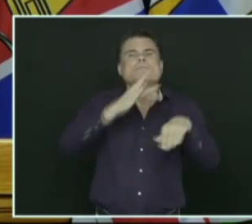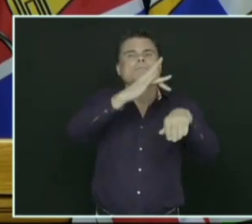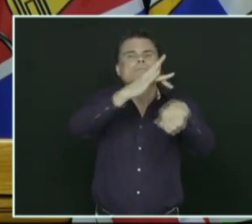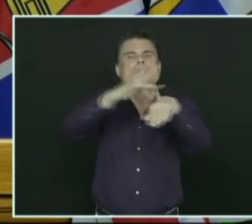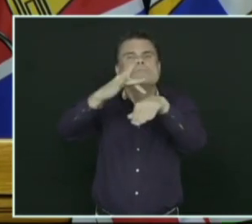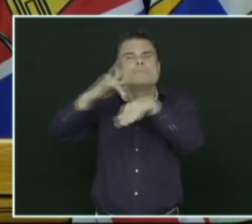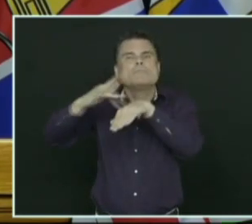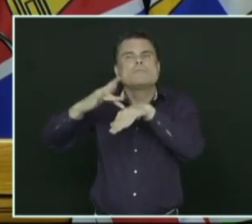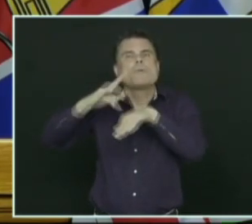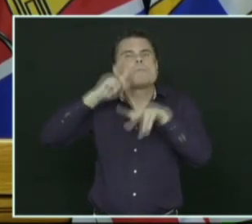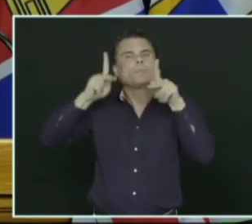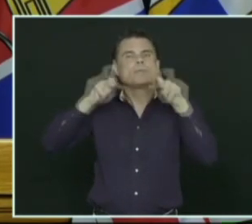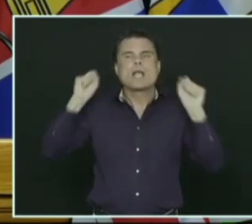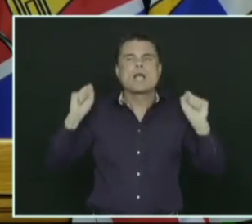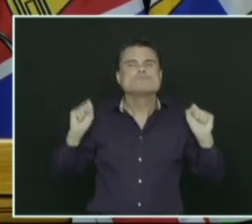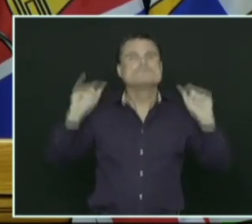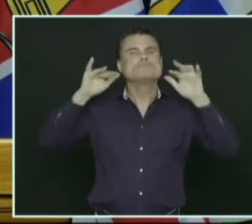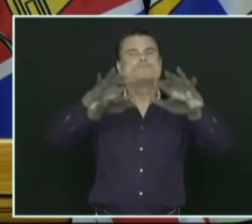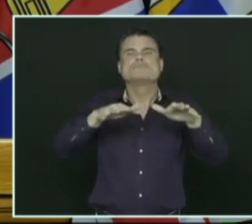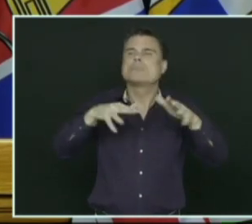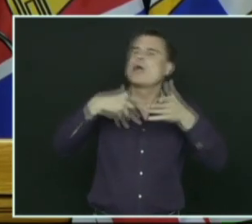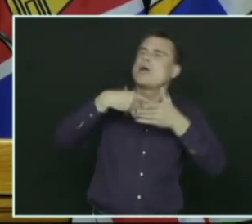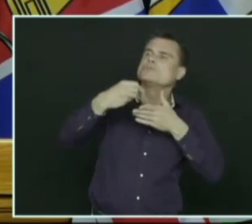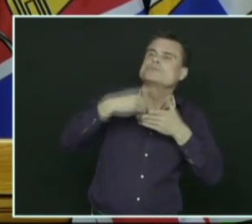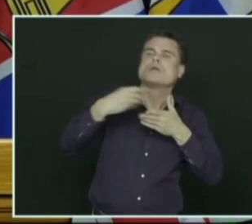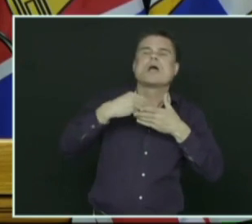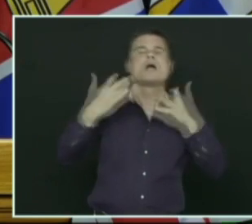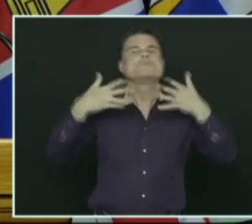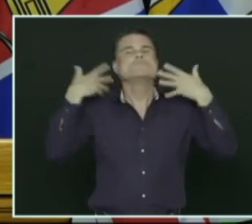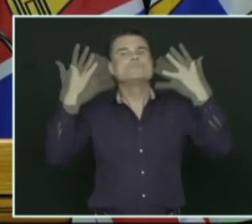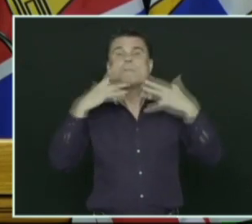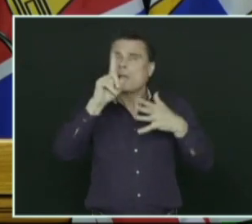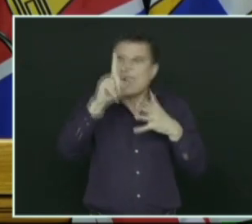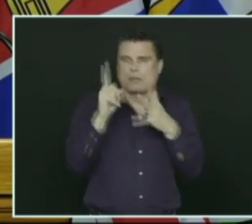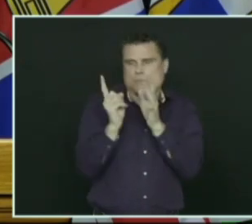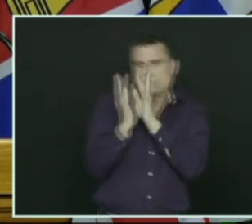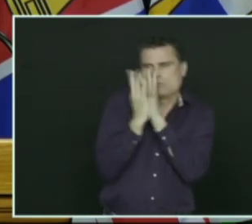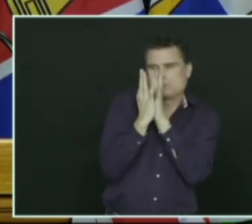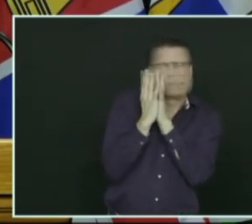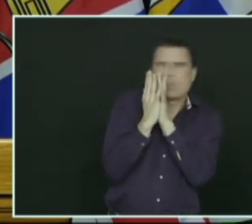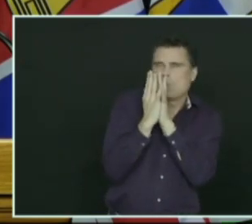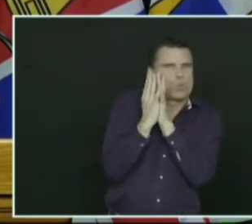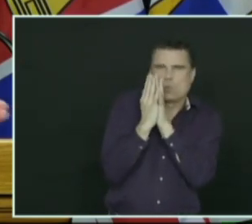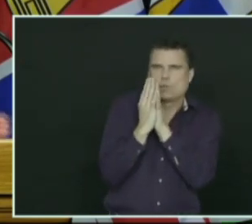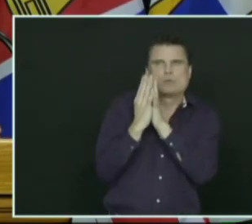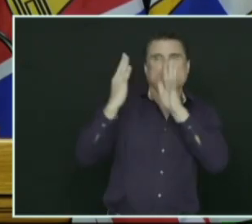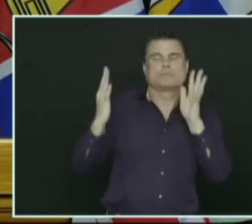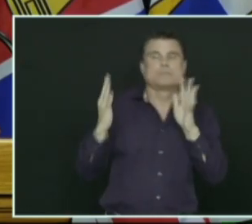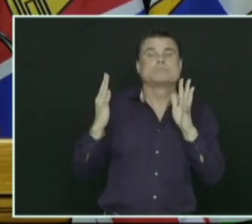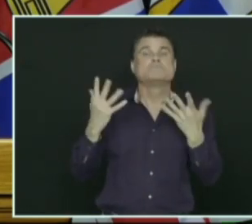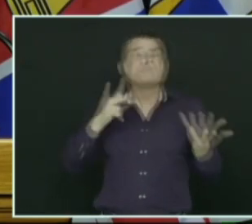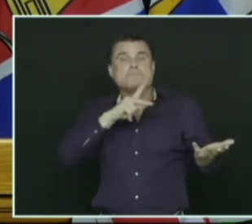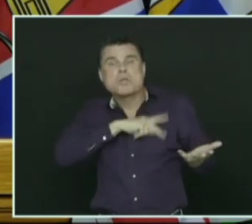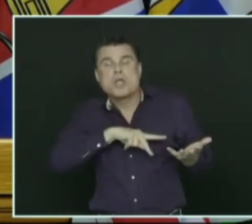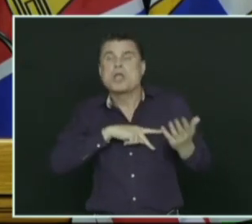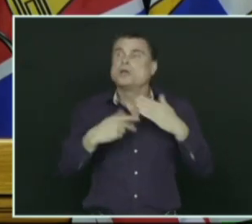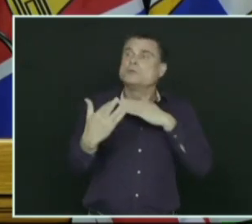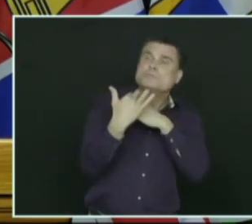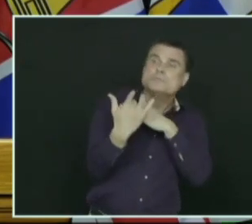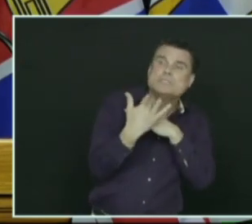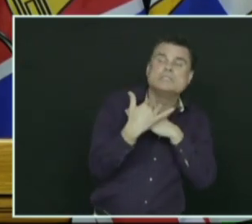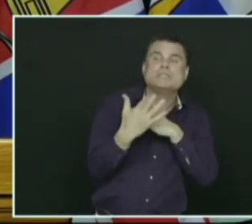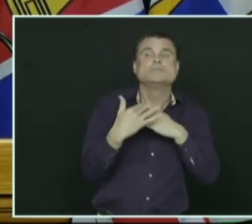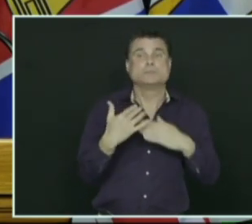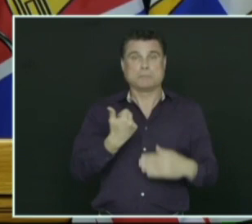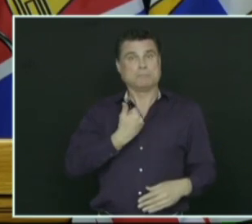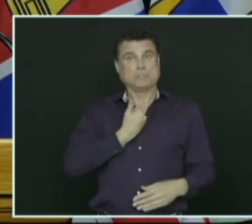positive within an hour. The test itself is not as sensitive as we expected it to be at the beginning.